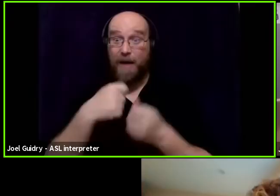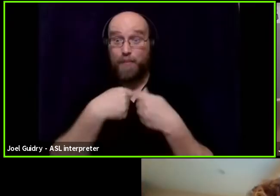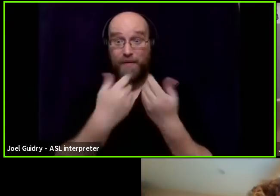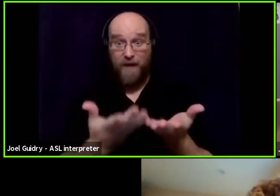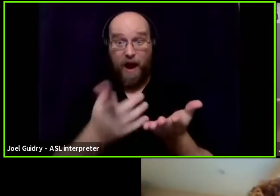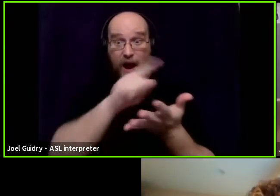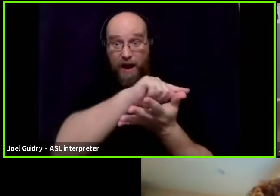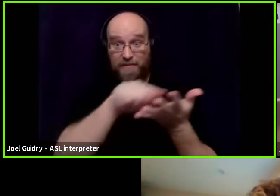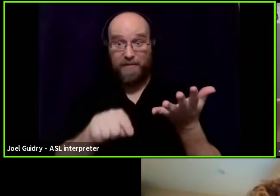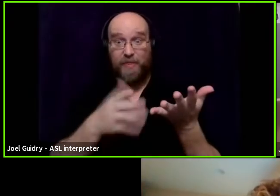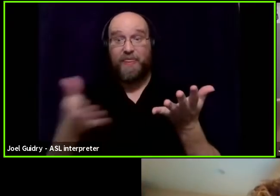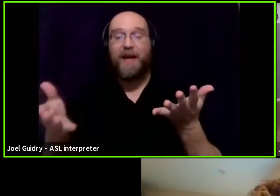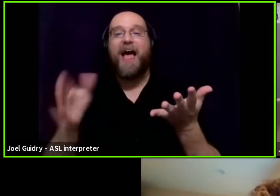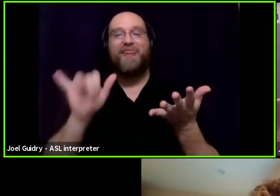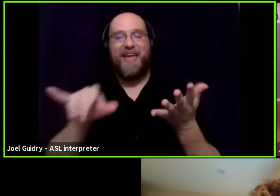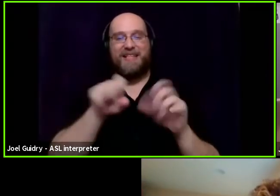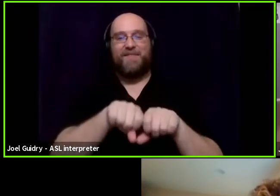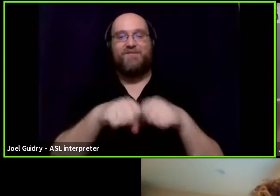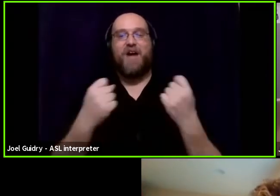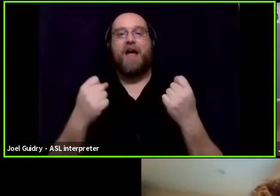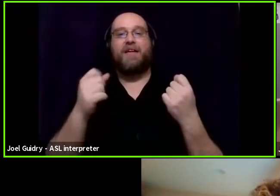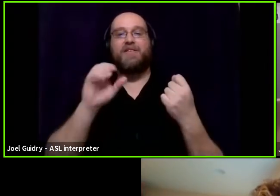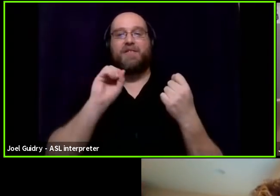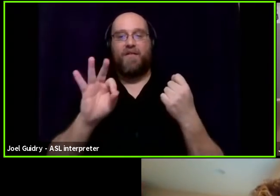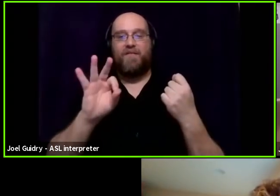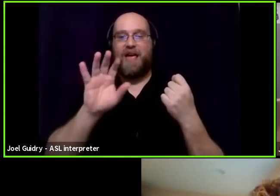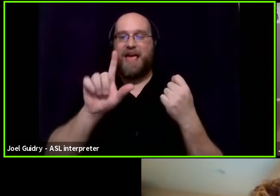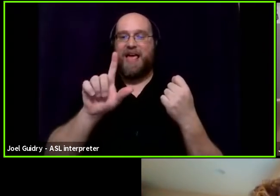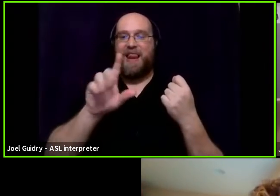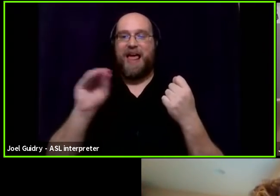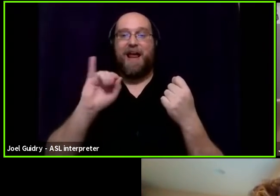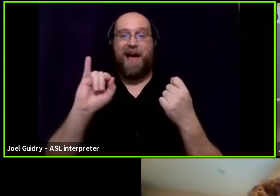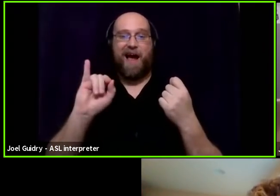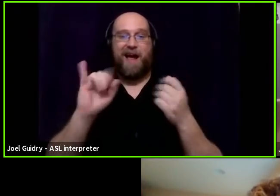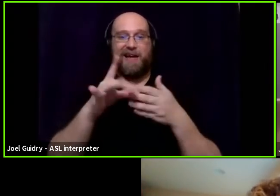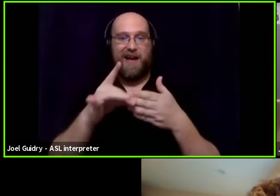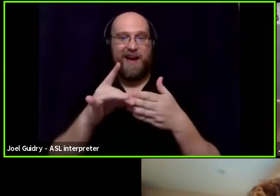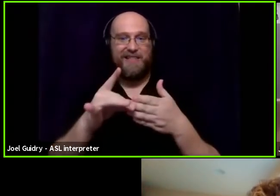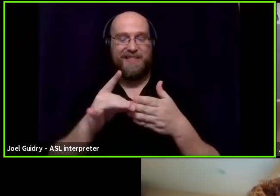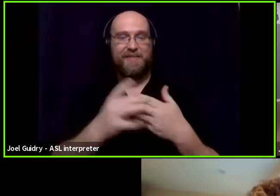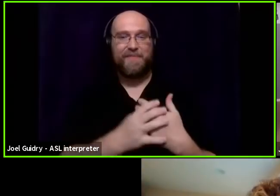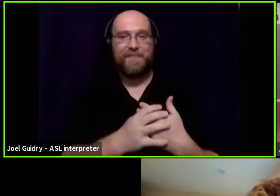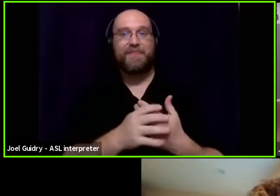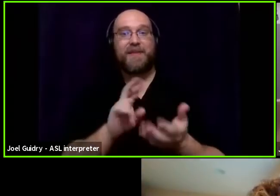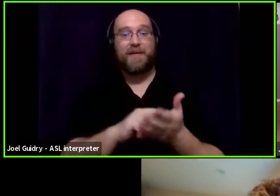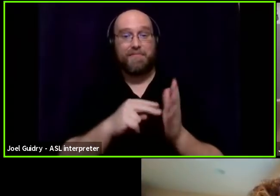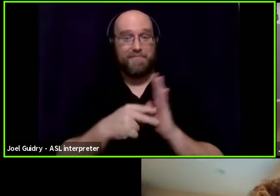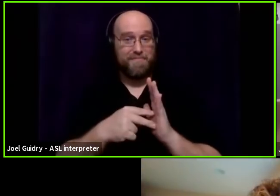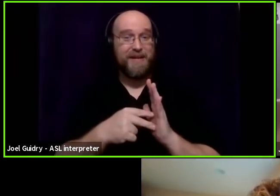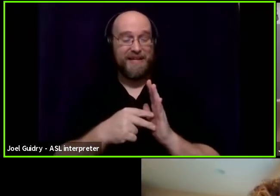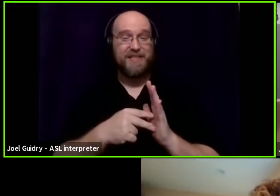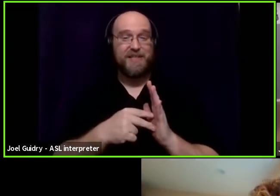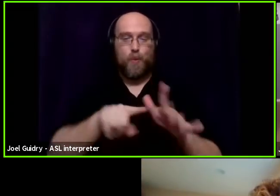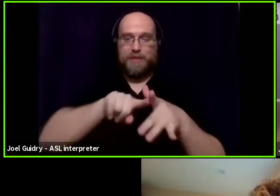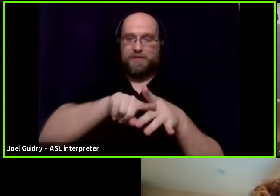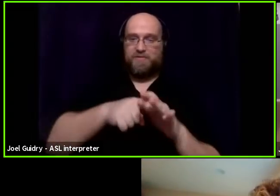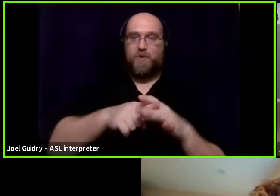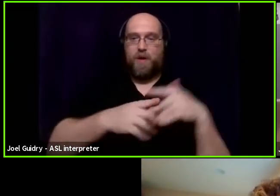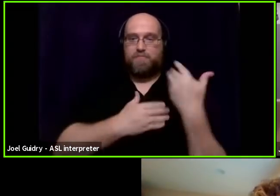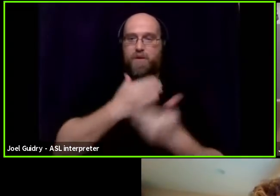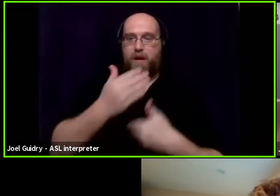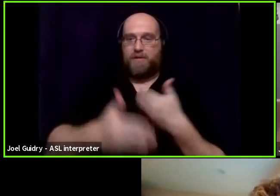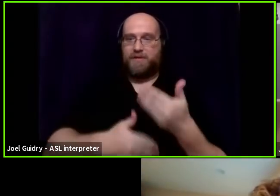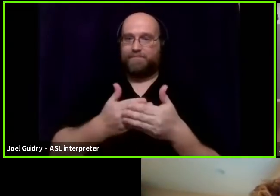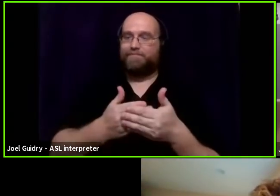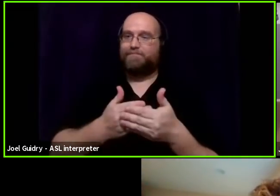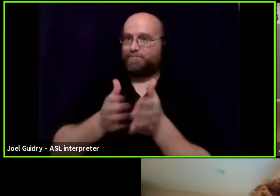be a violation of the L&I guidance, and you would want to start your process of asking